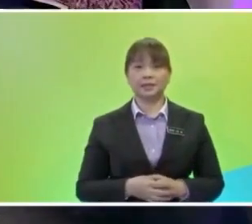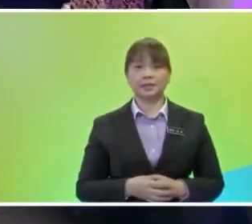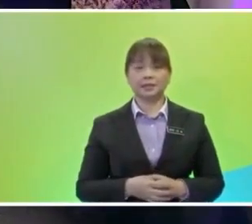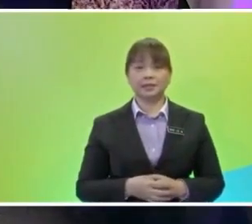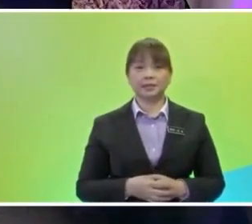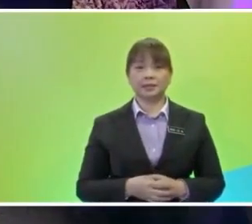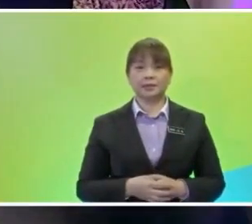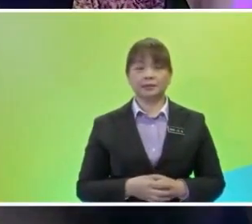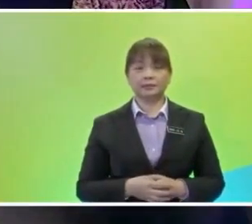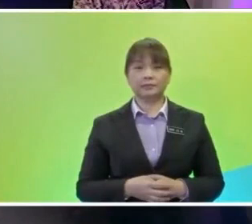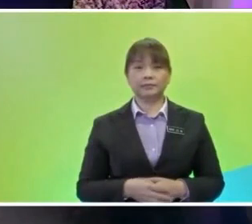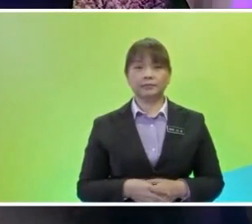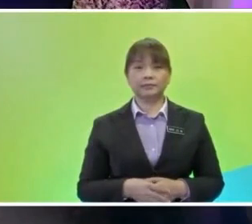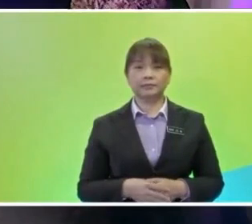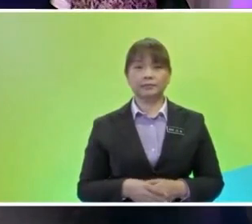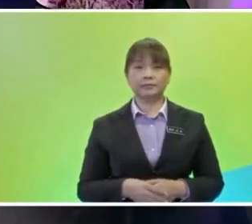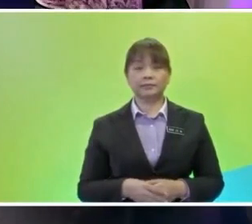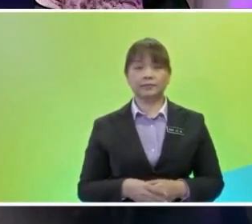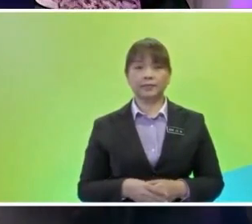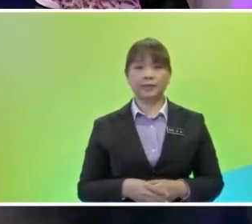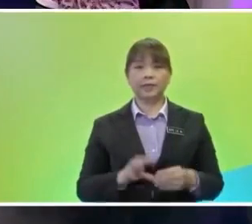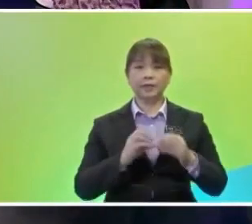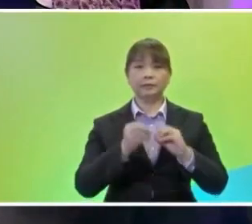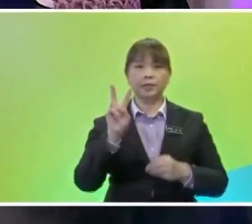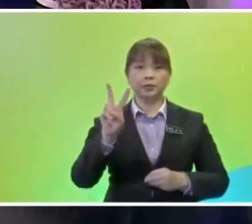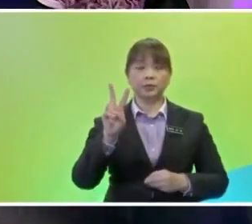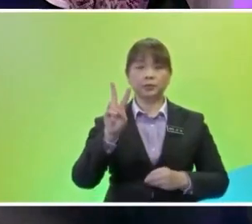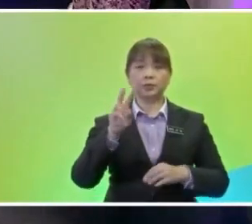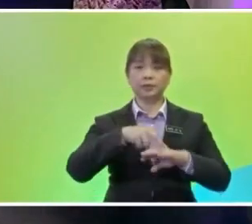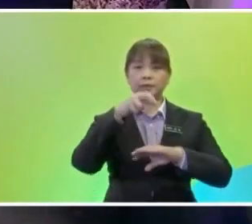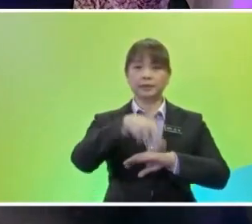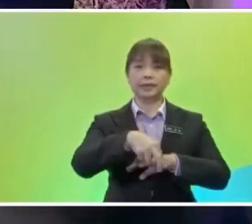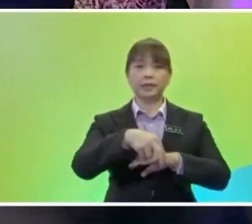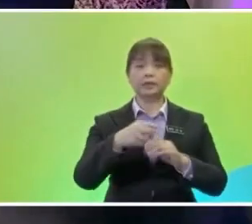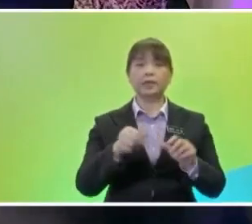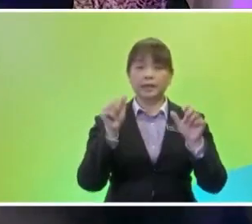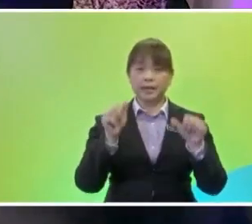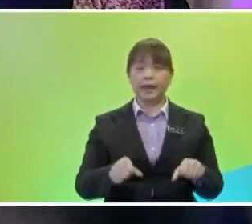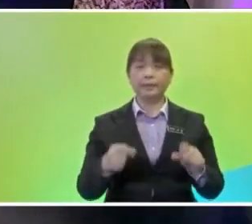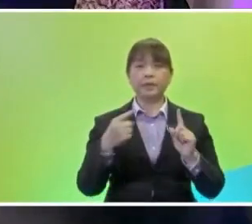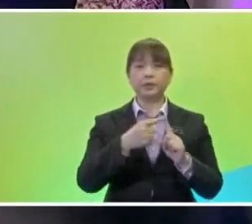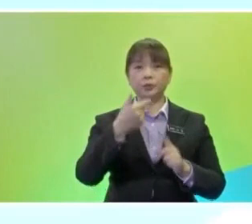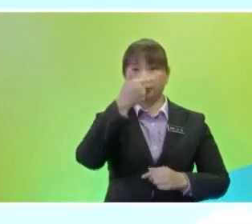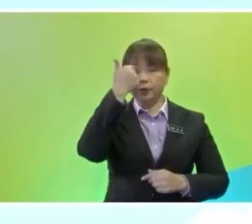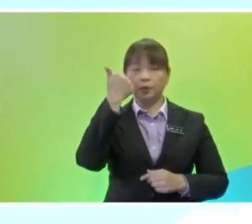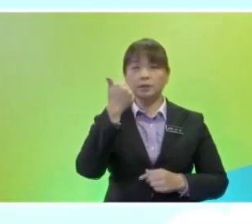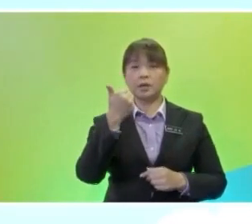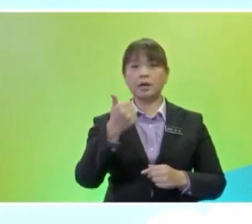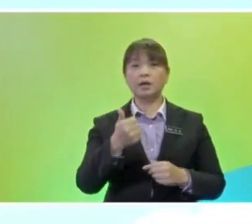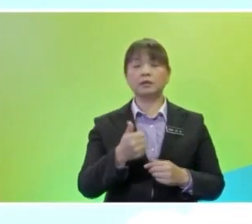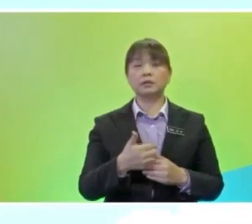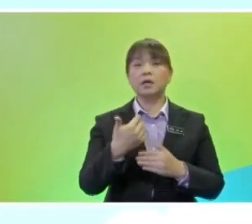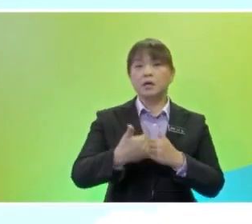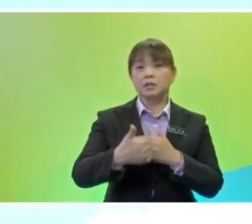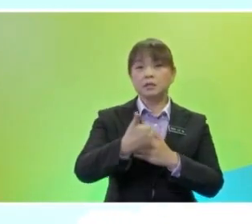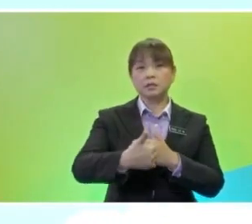right. Let's move on to the next one. Number two. Down. Okay. Able to cause harm or injury. It means that you